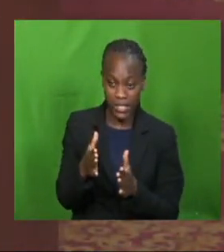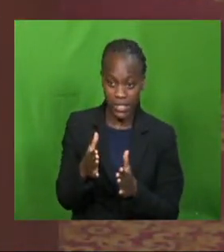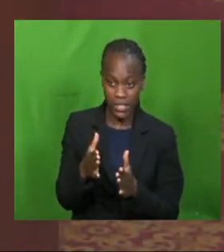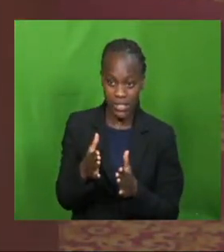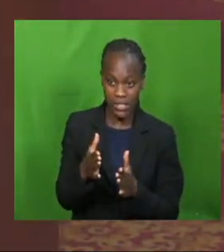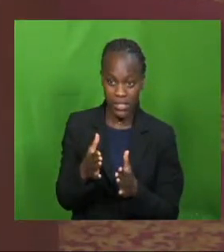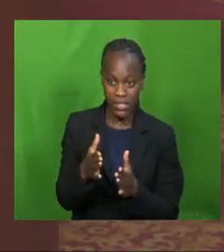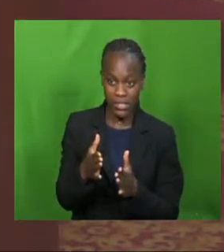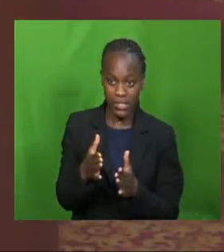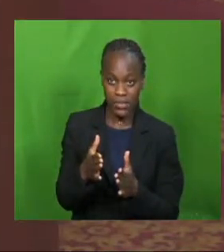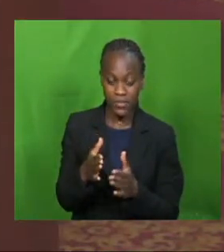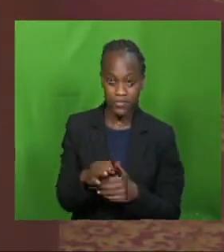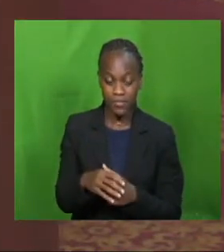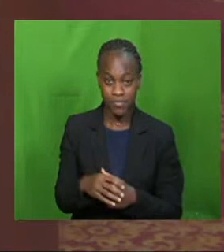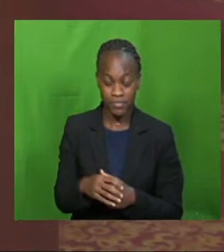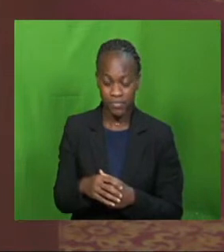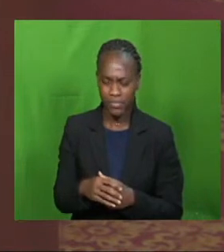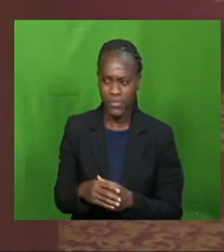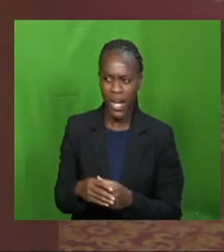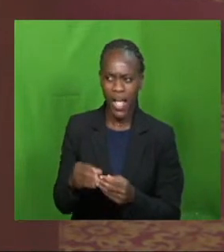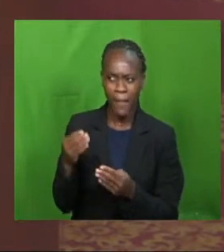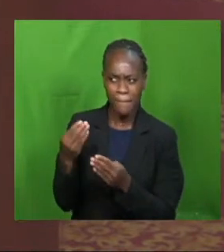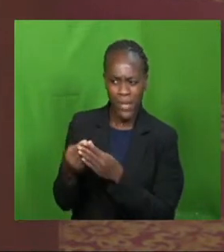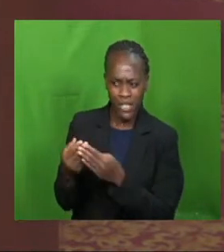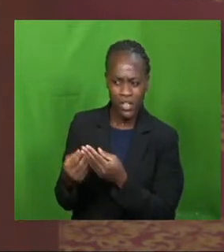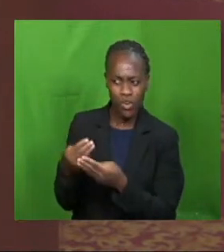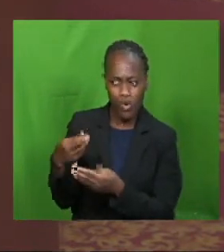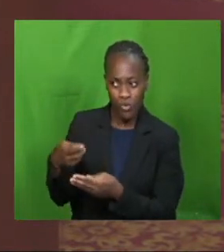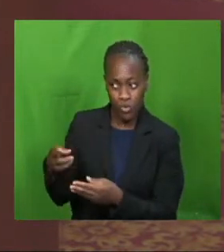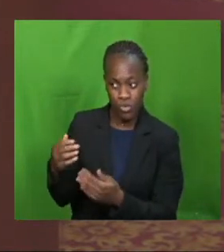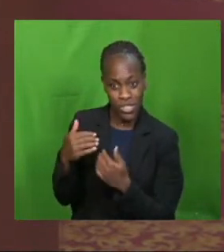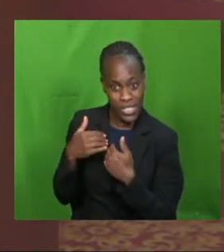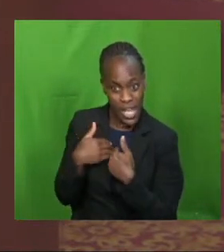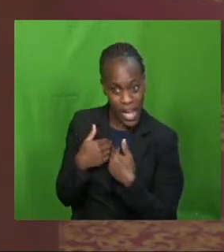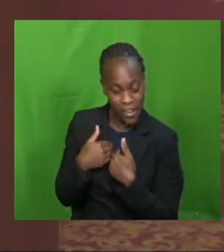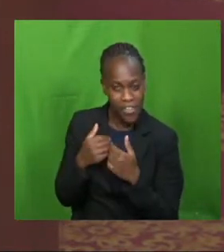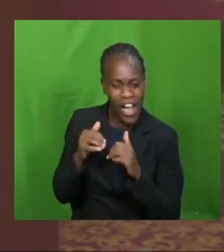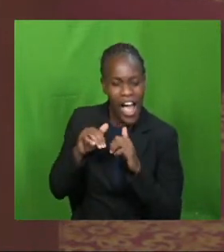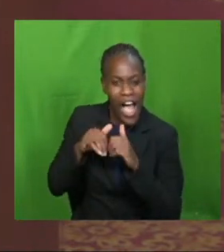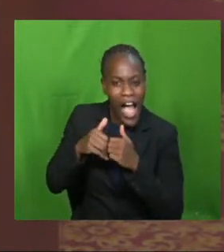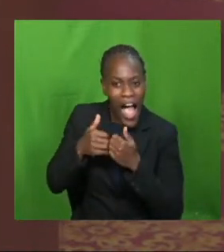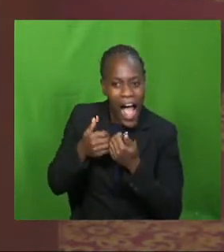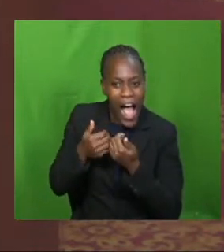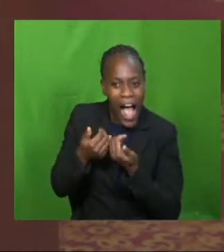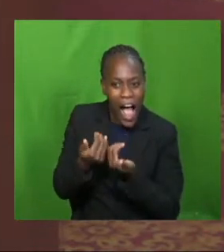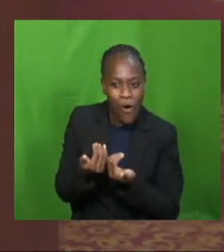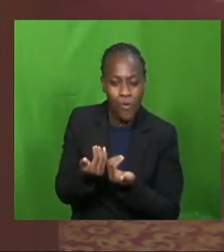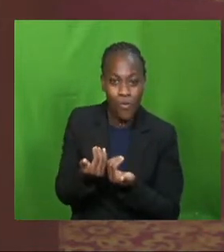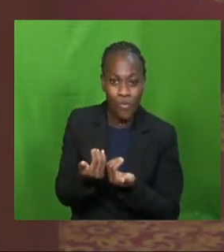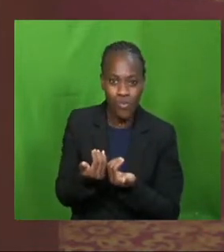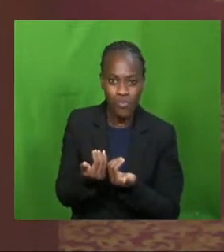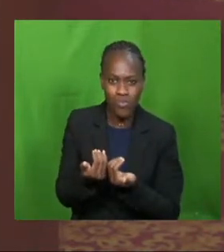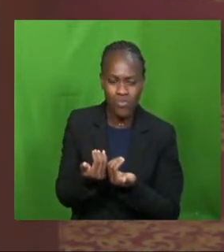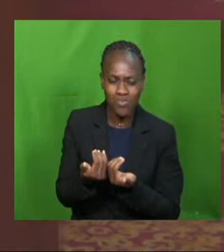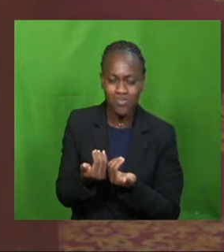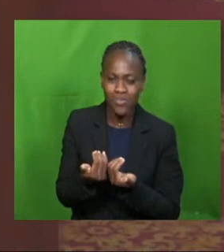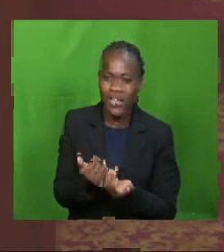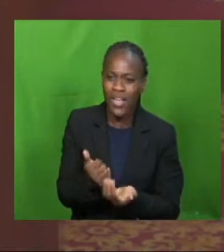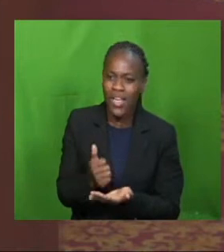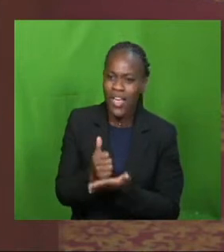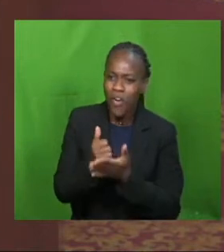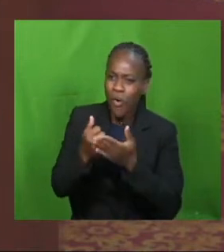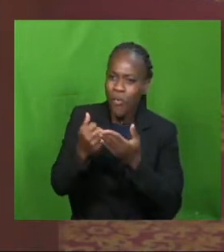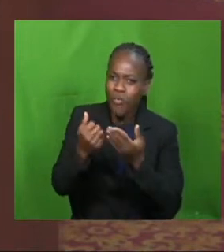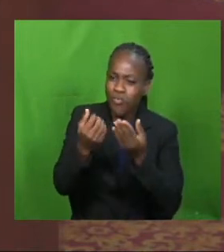resources available to him and others, how does he hope to be able to overcome the problem